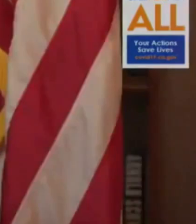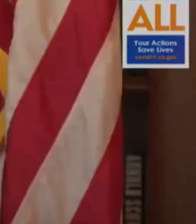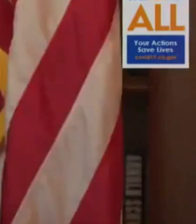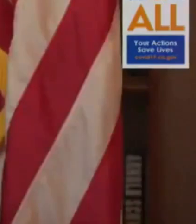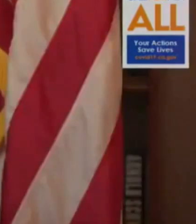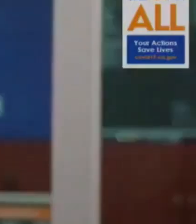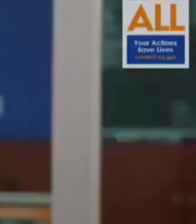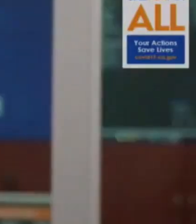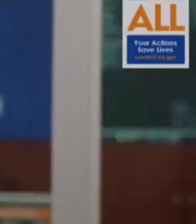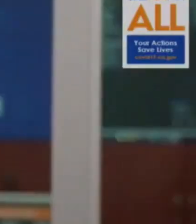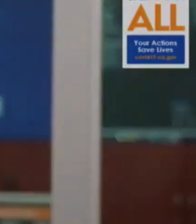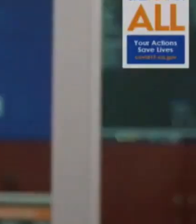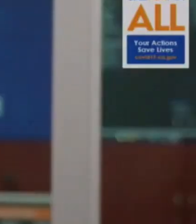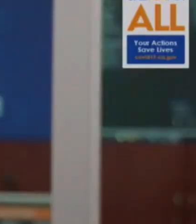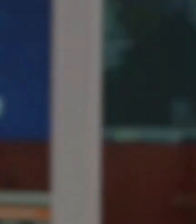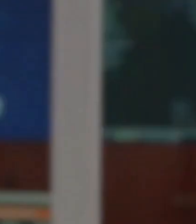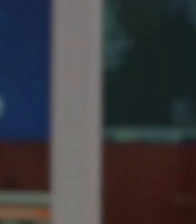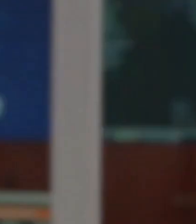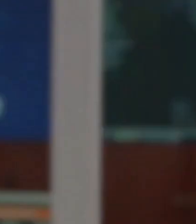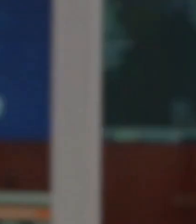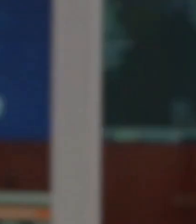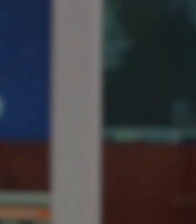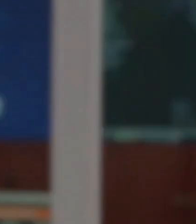Just do it. Just do it.